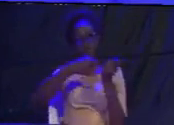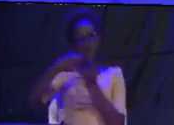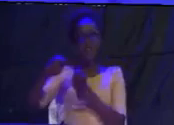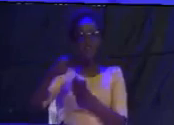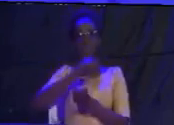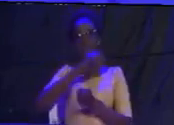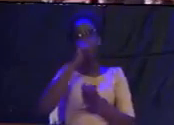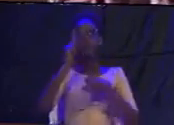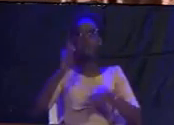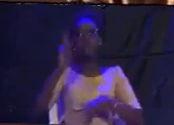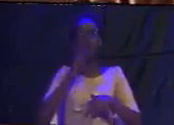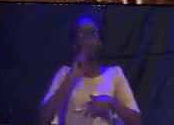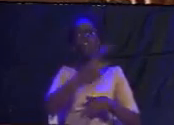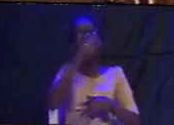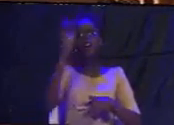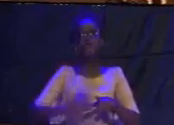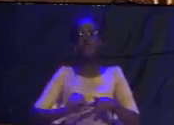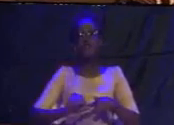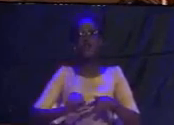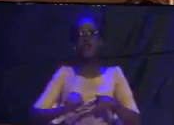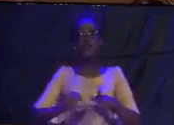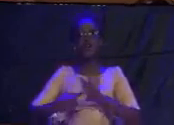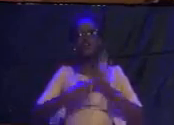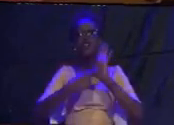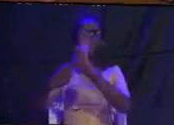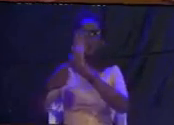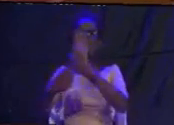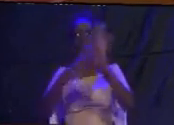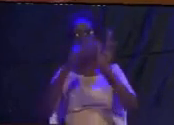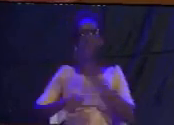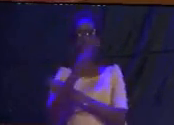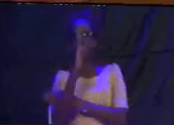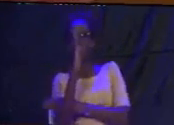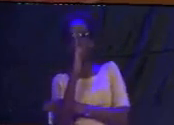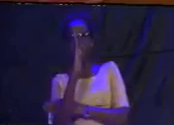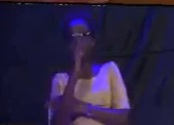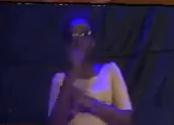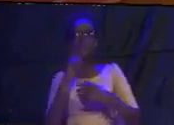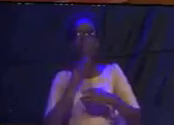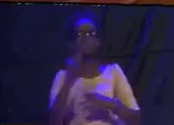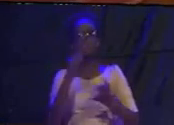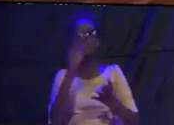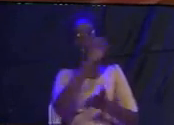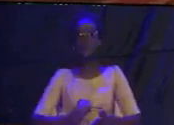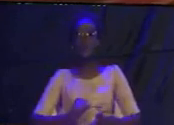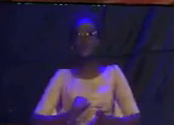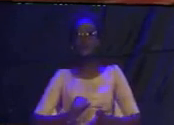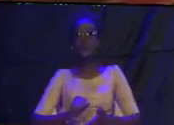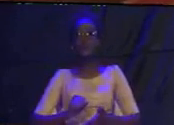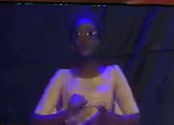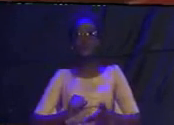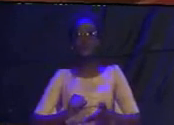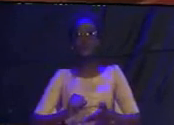attracting people. No, no, Africa. I see Africa. Showing people God. No, no, Africa. I see Africa.